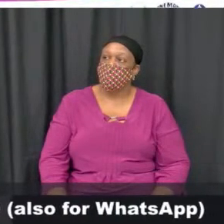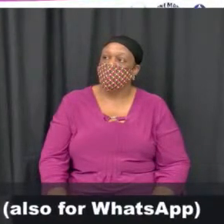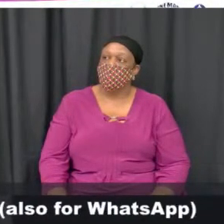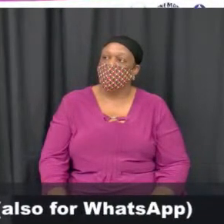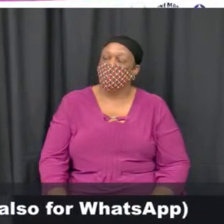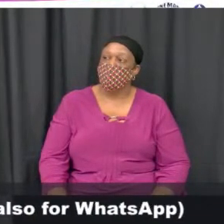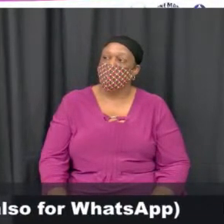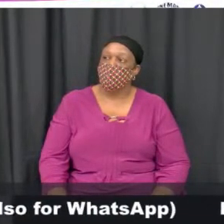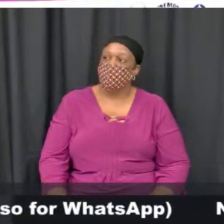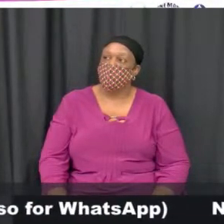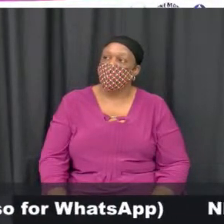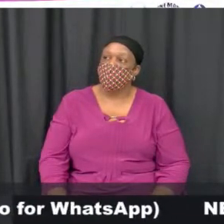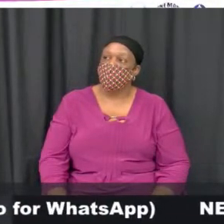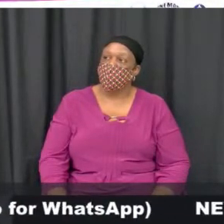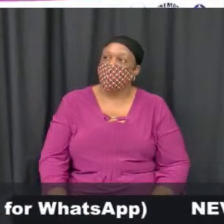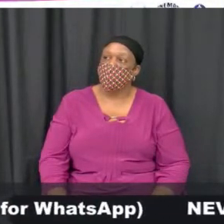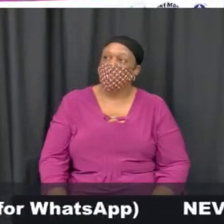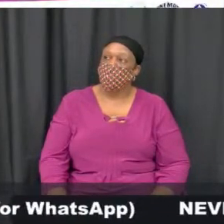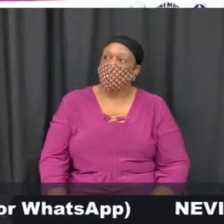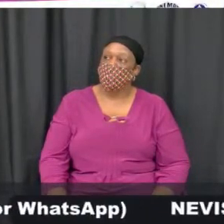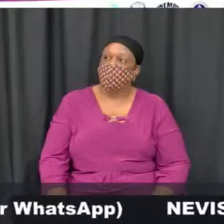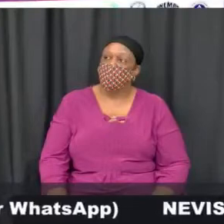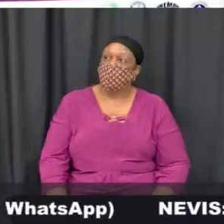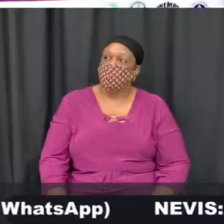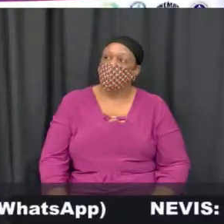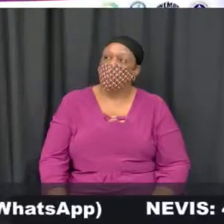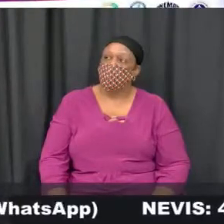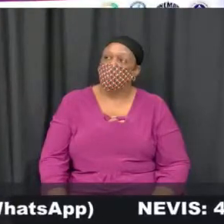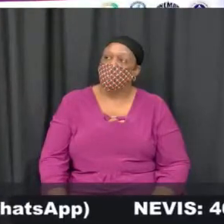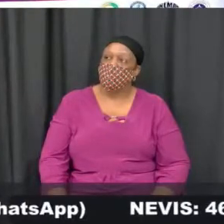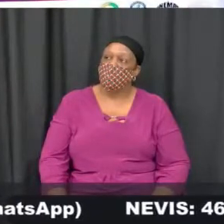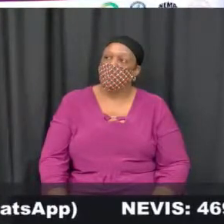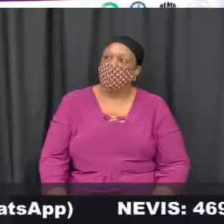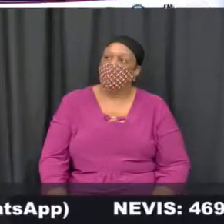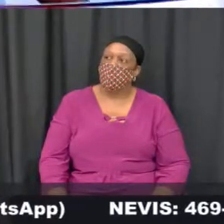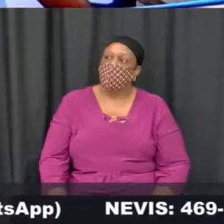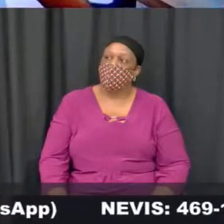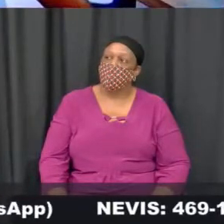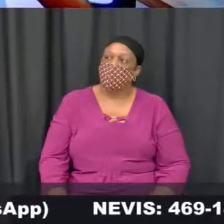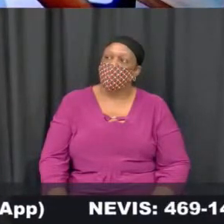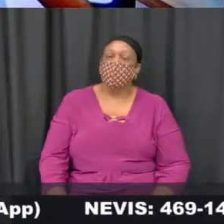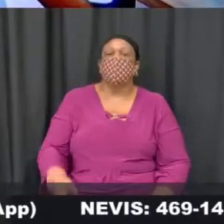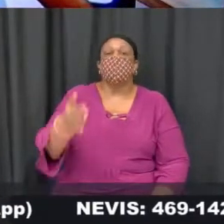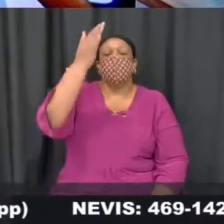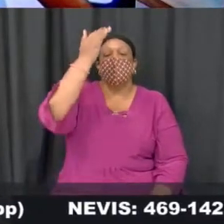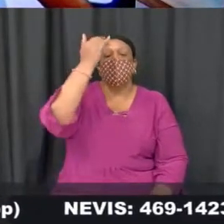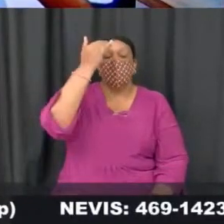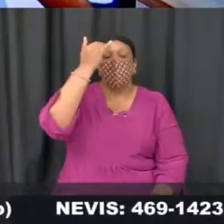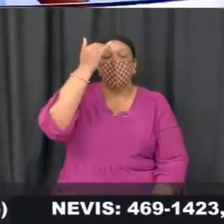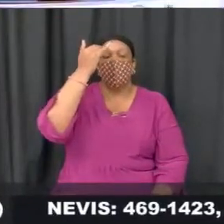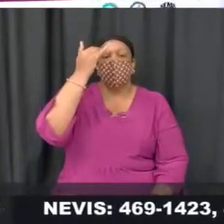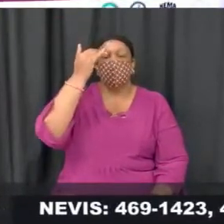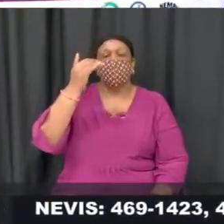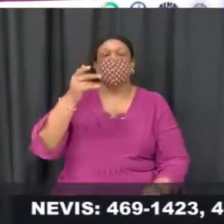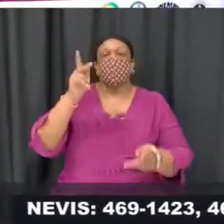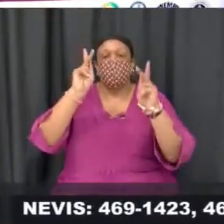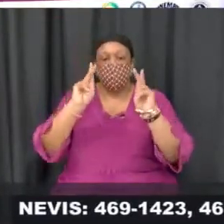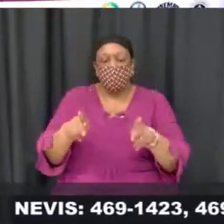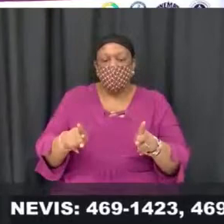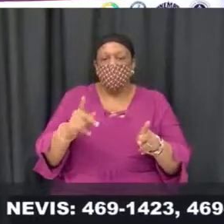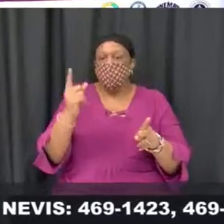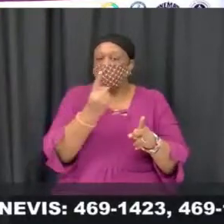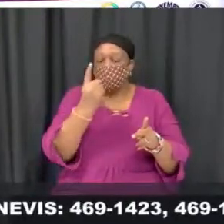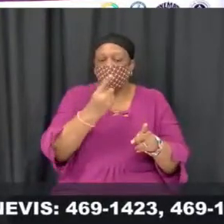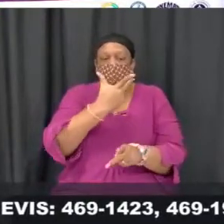vaccinated are allowed to attend. Why are we causing segregation and discrimination with